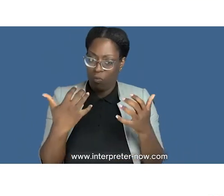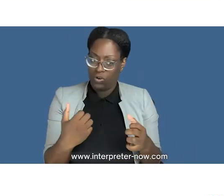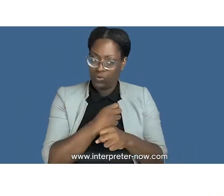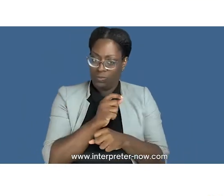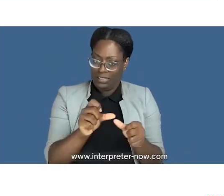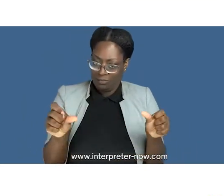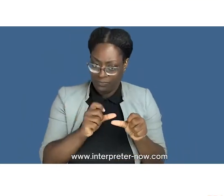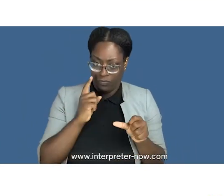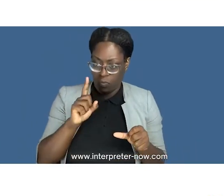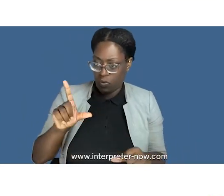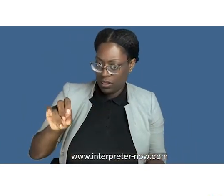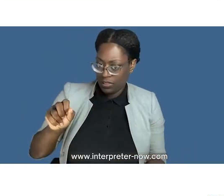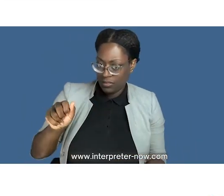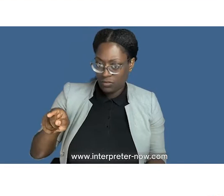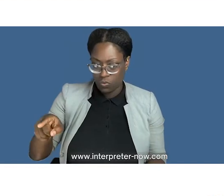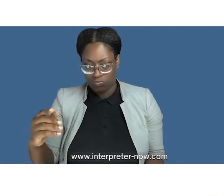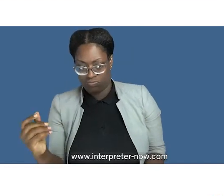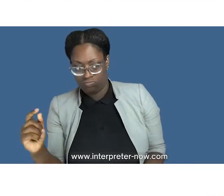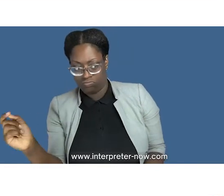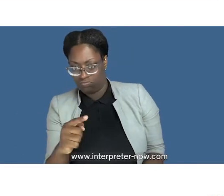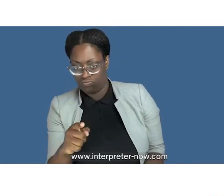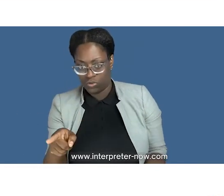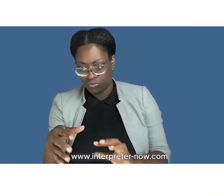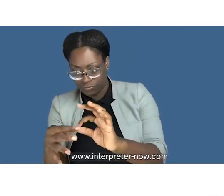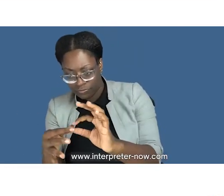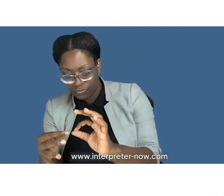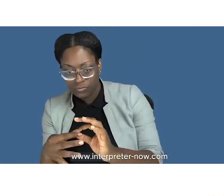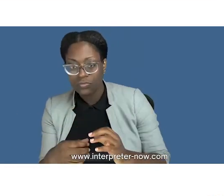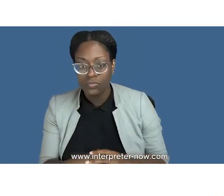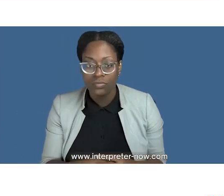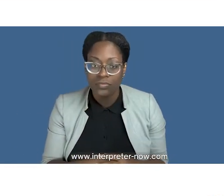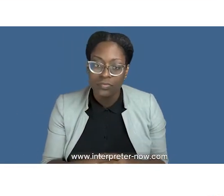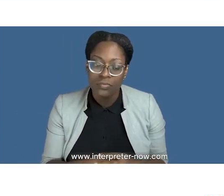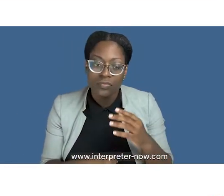I can see that Lisa's been trying to say something for a long time.